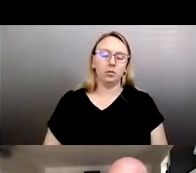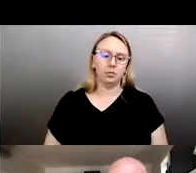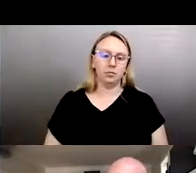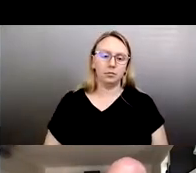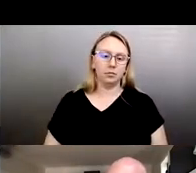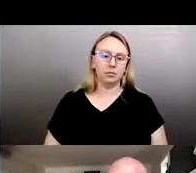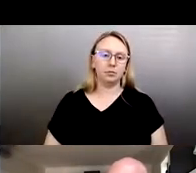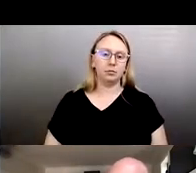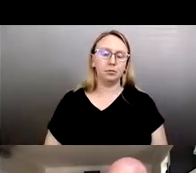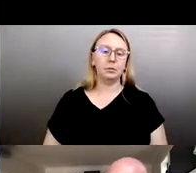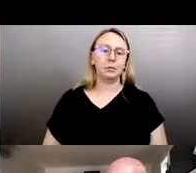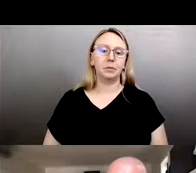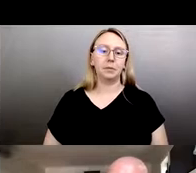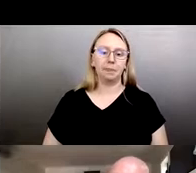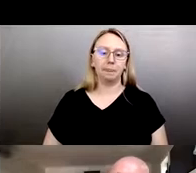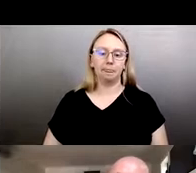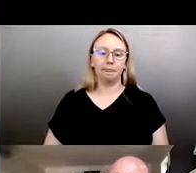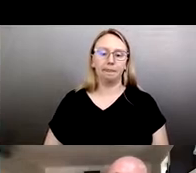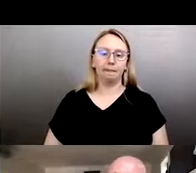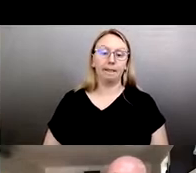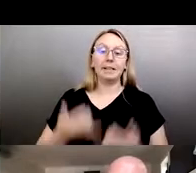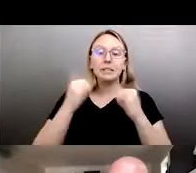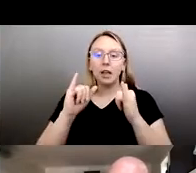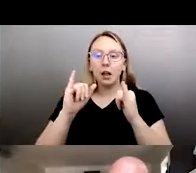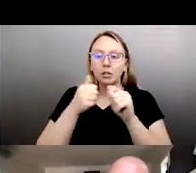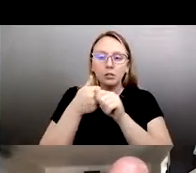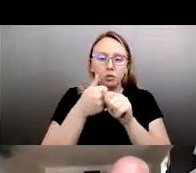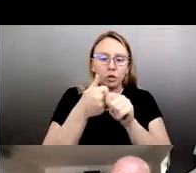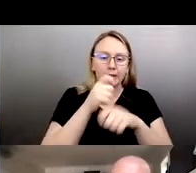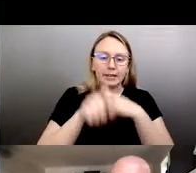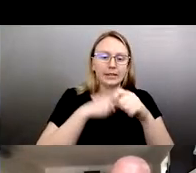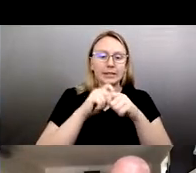We are still tracing the exact history of a lot of these objects and their provenance.